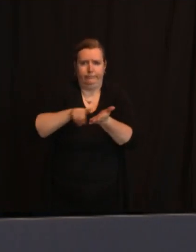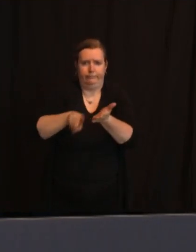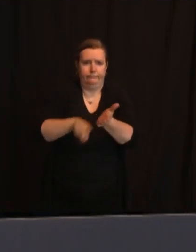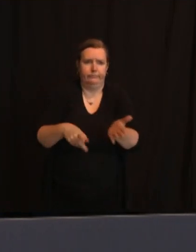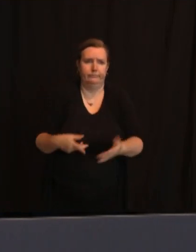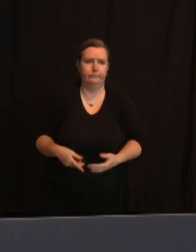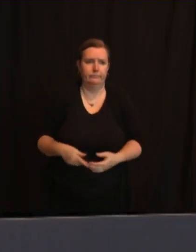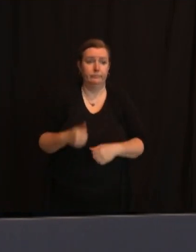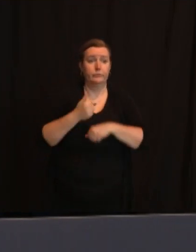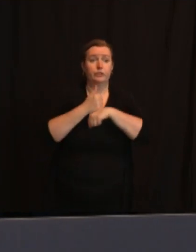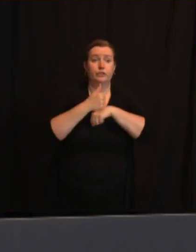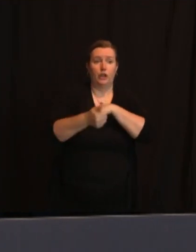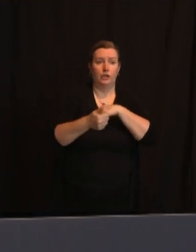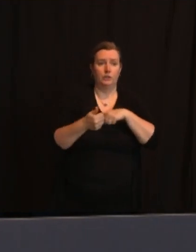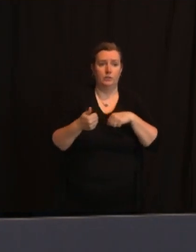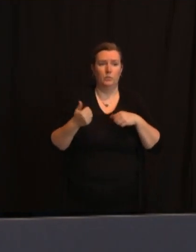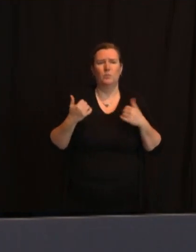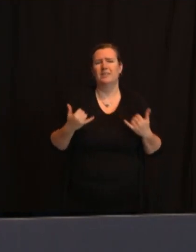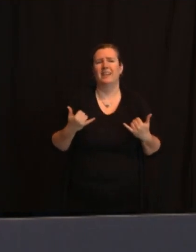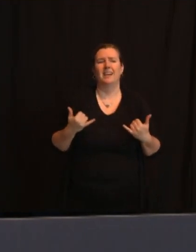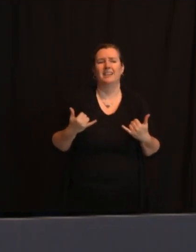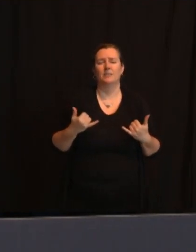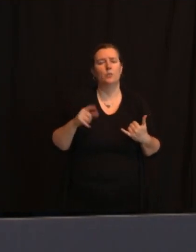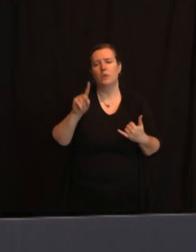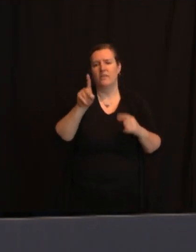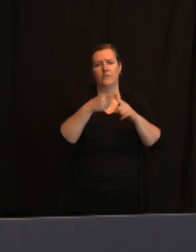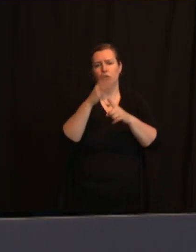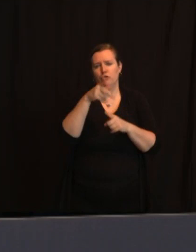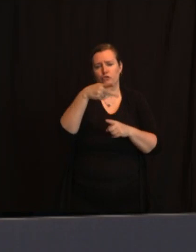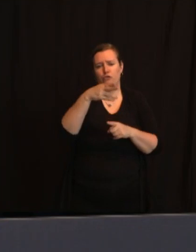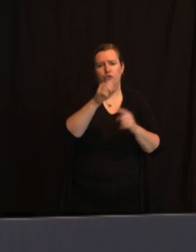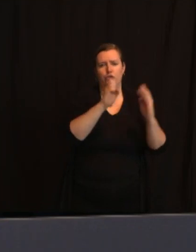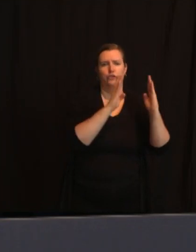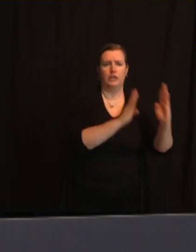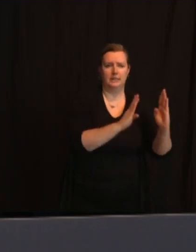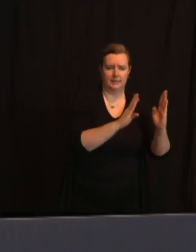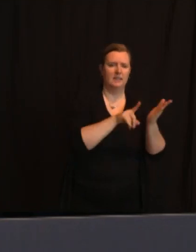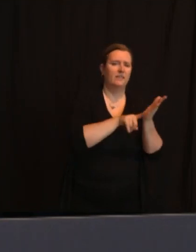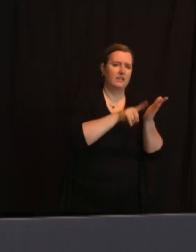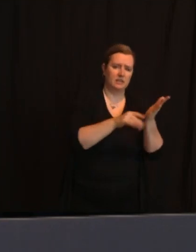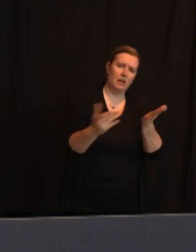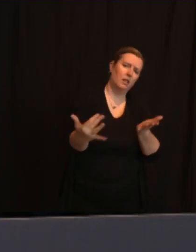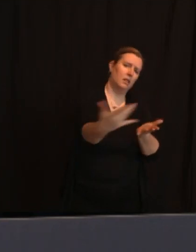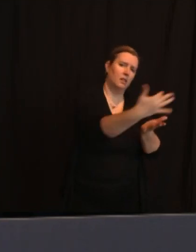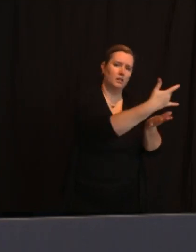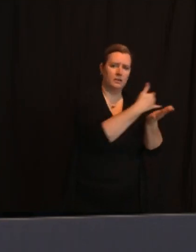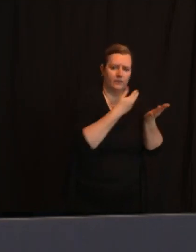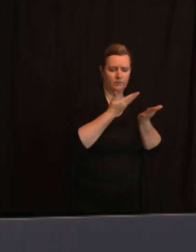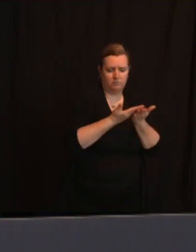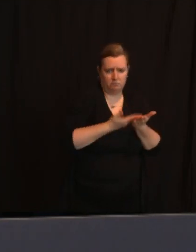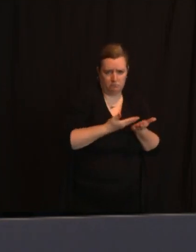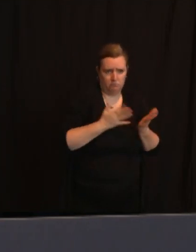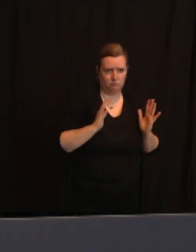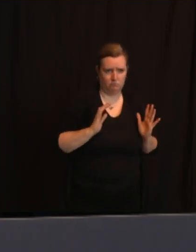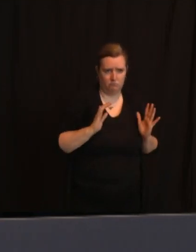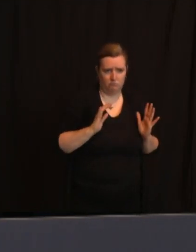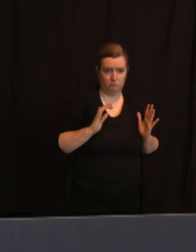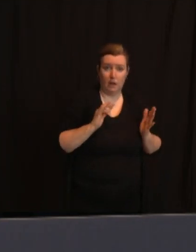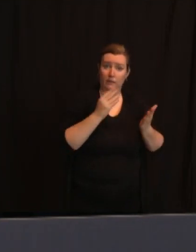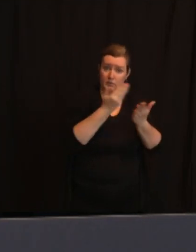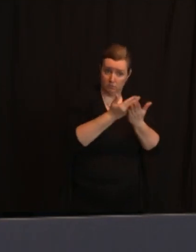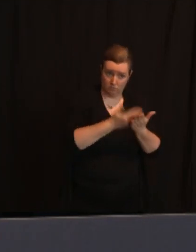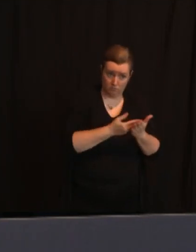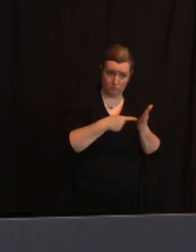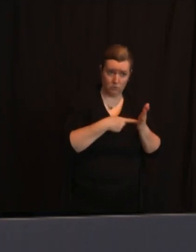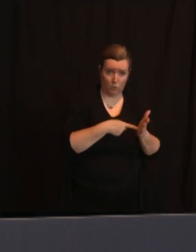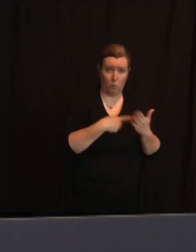We've developed our investigative plan, we have our team together, and we're gathering the facts. And those facts, if they justify criminal charges, we'll bring